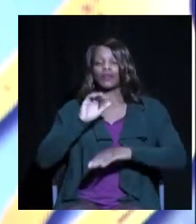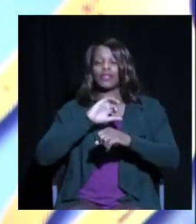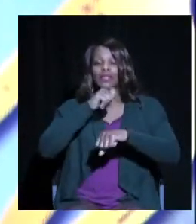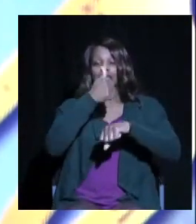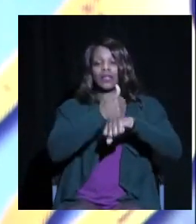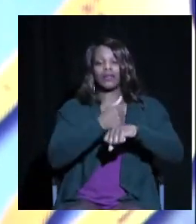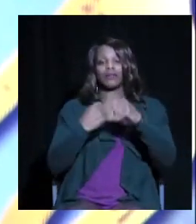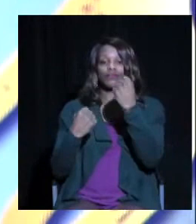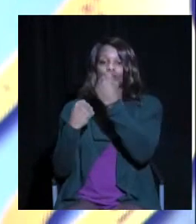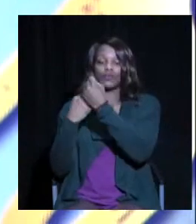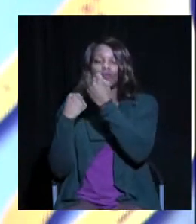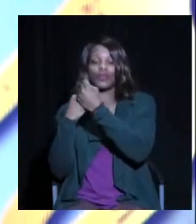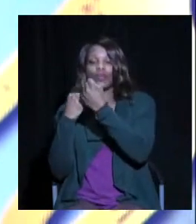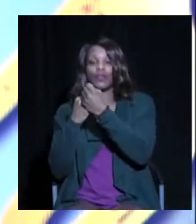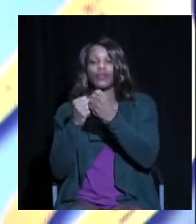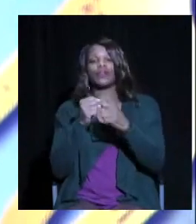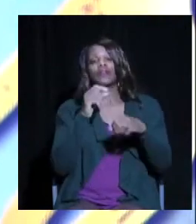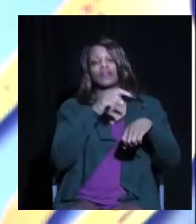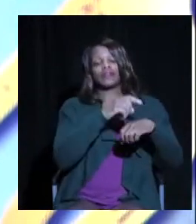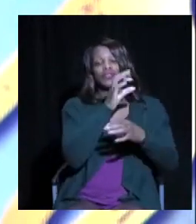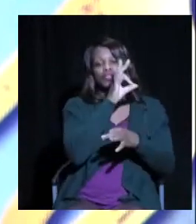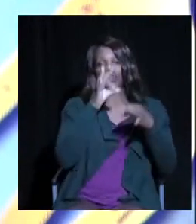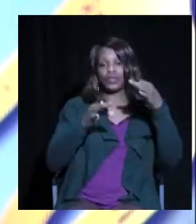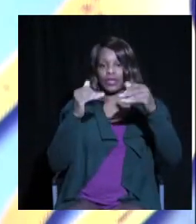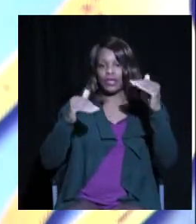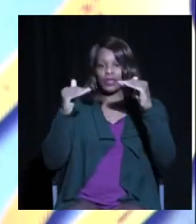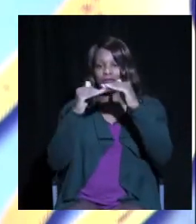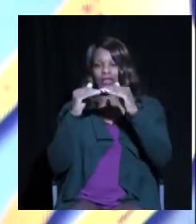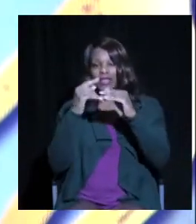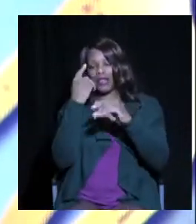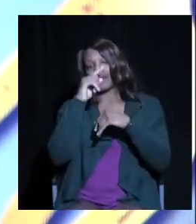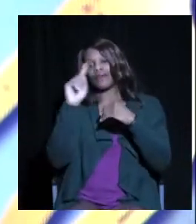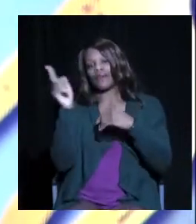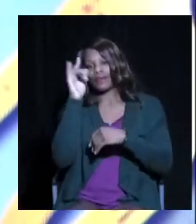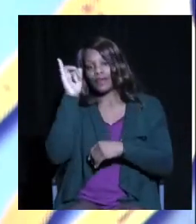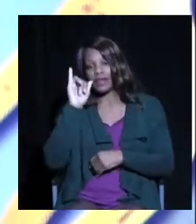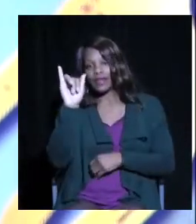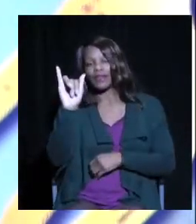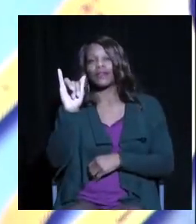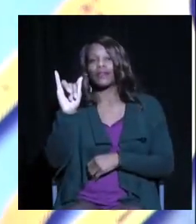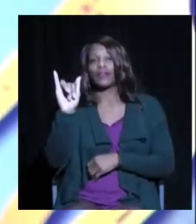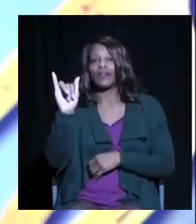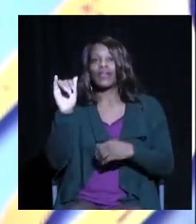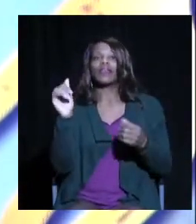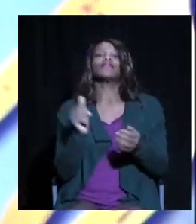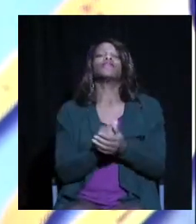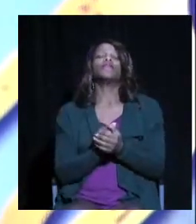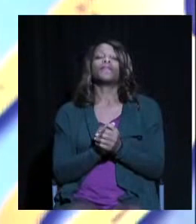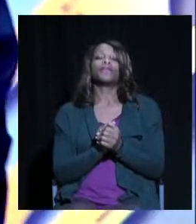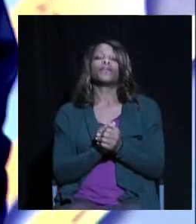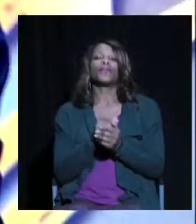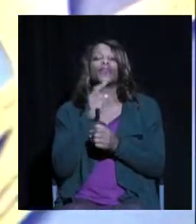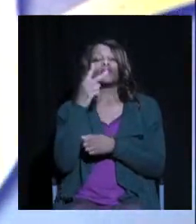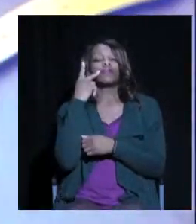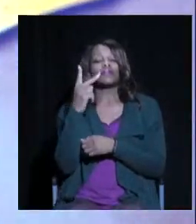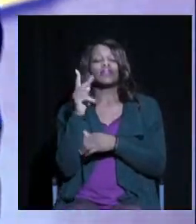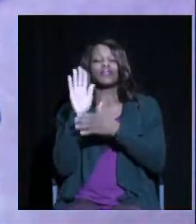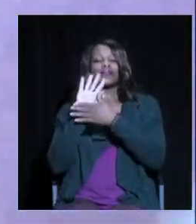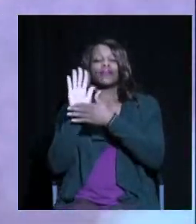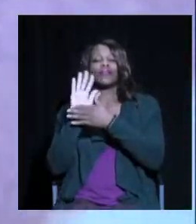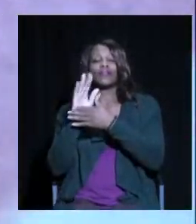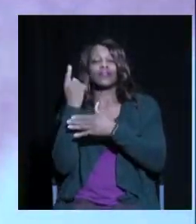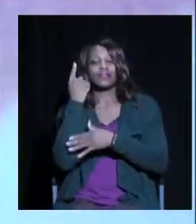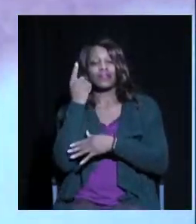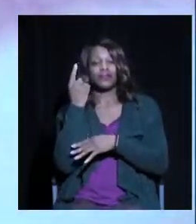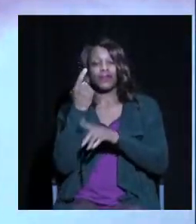justice and righteousness from that time on and forever. The zeal of the Lord Almighty will accomplish this." You ever seen a video of somebody from